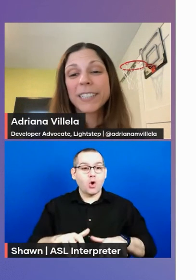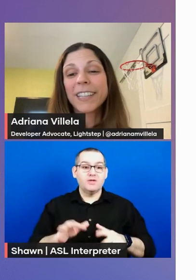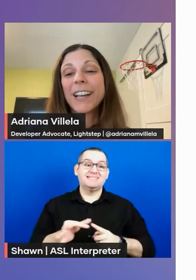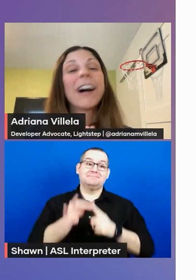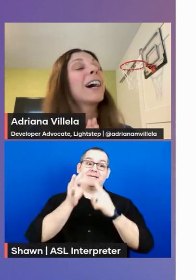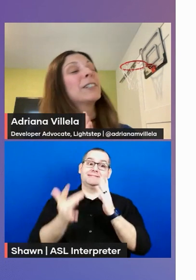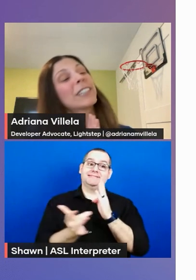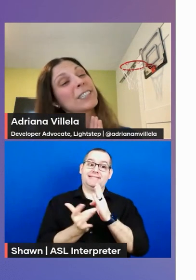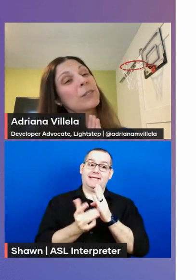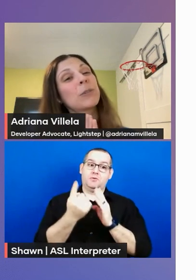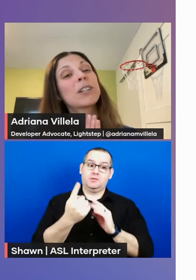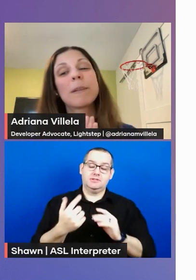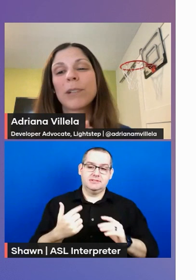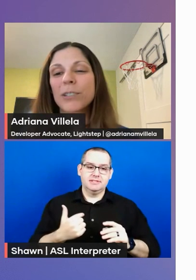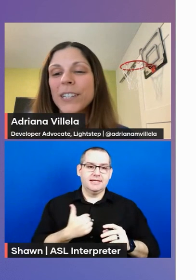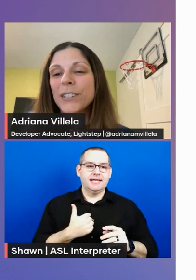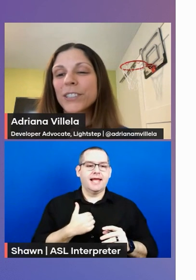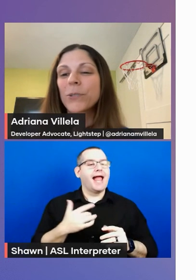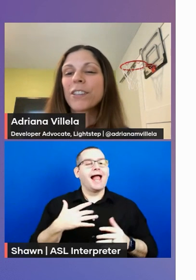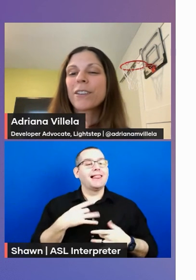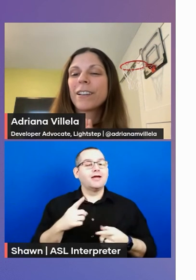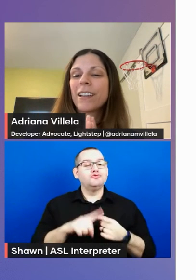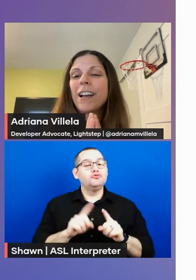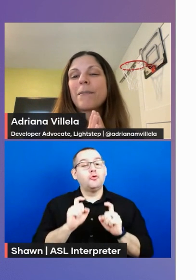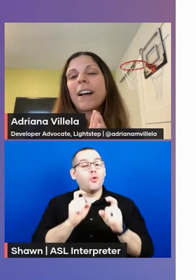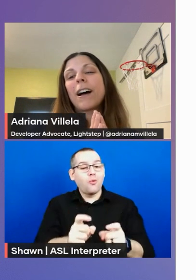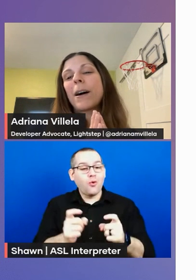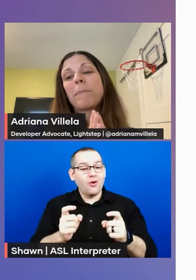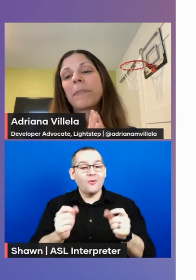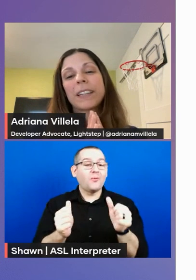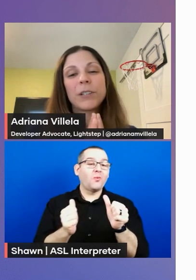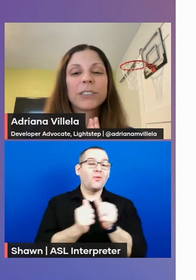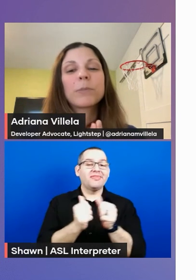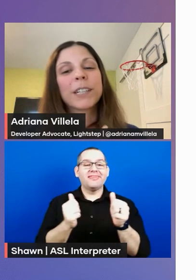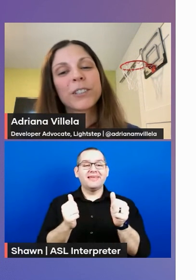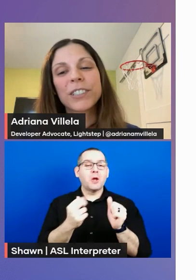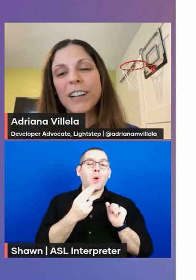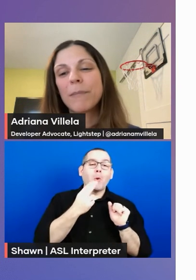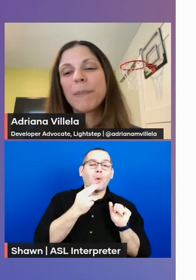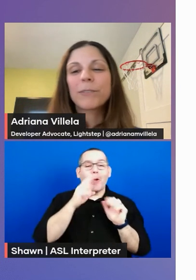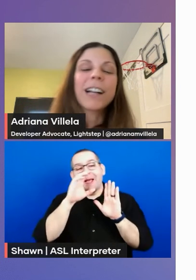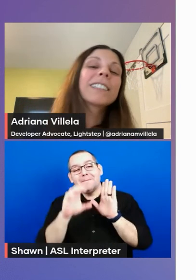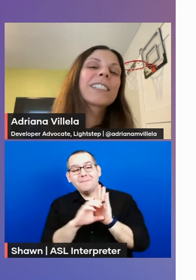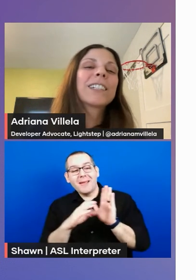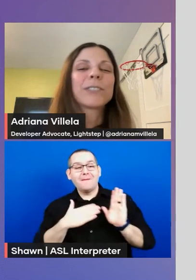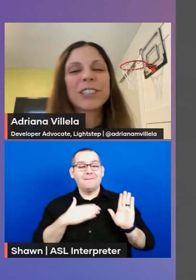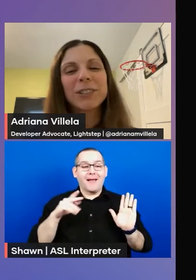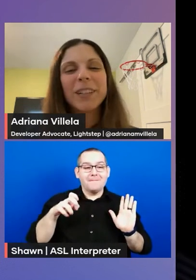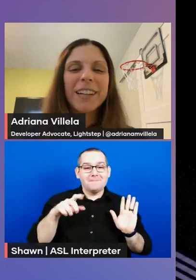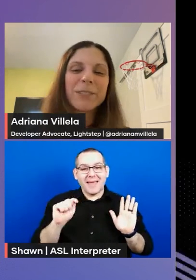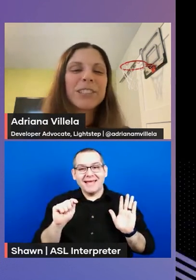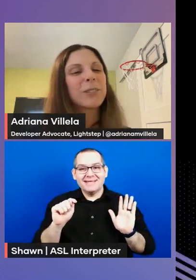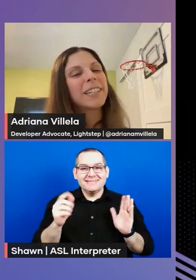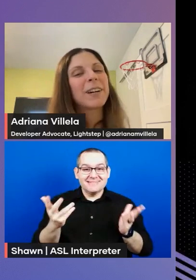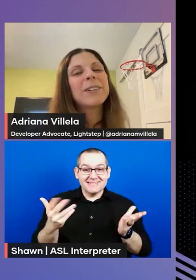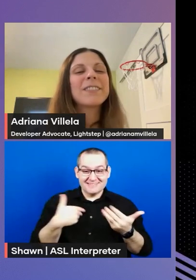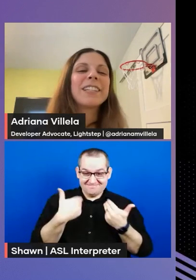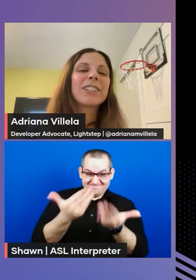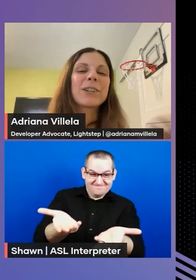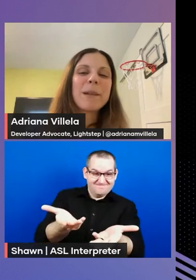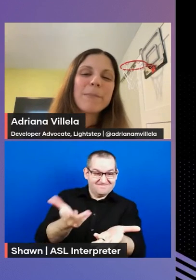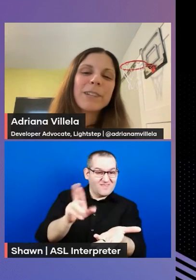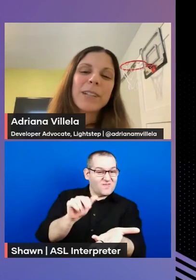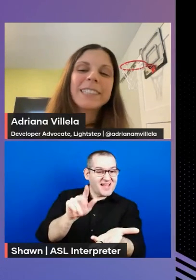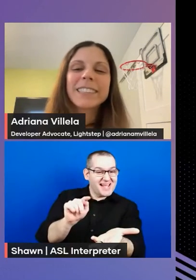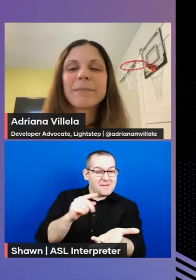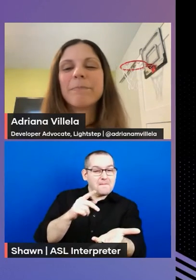technical ones, I do like to reward my blog readers with cute little pictures of my pet rats, which is what I will do right now. These